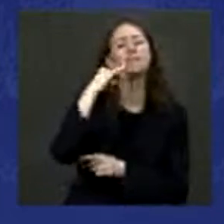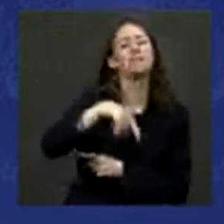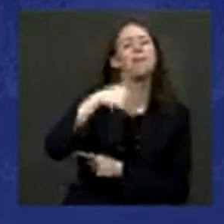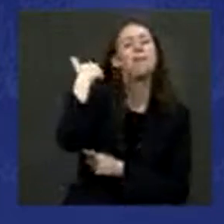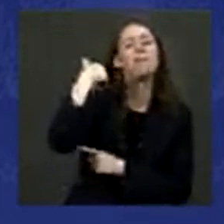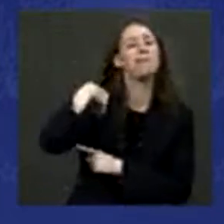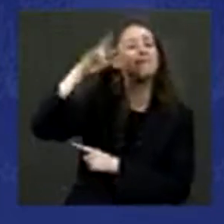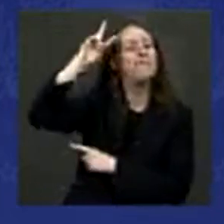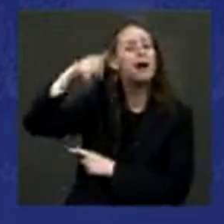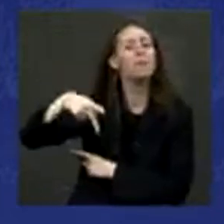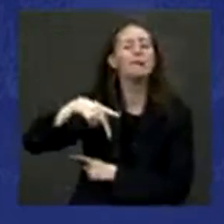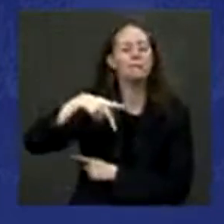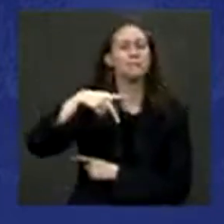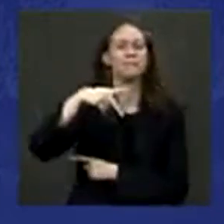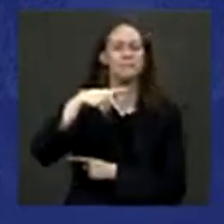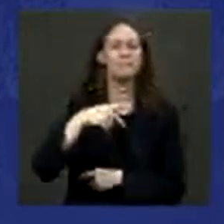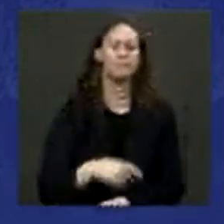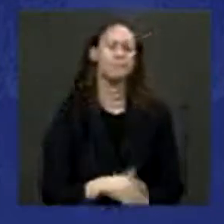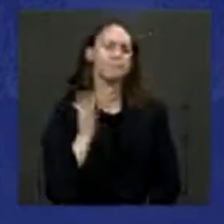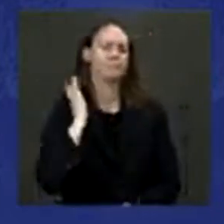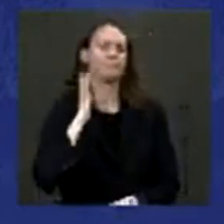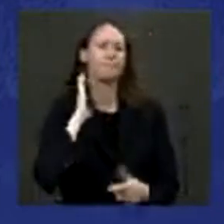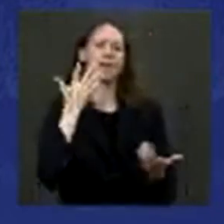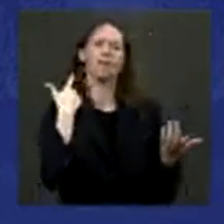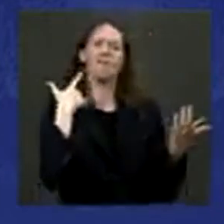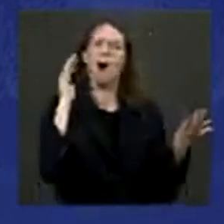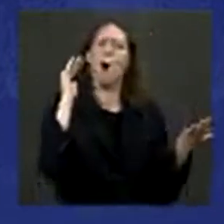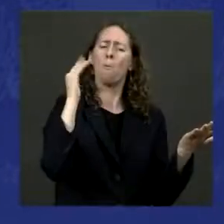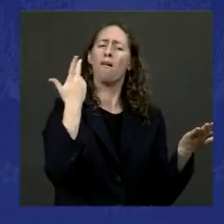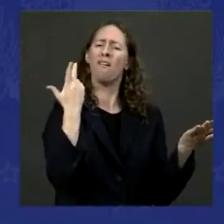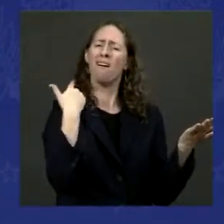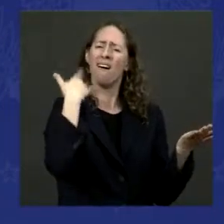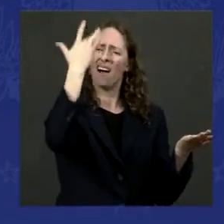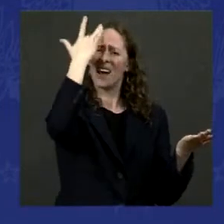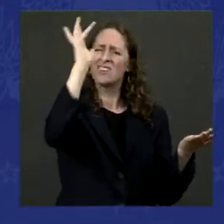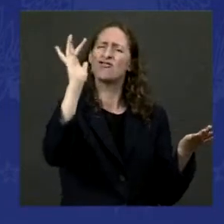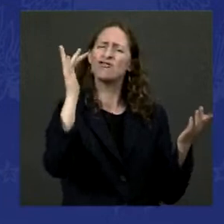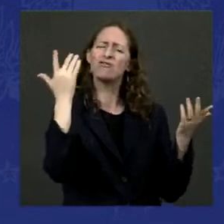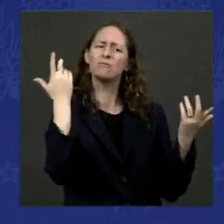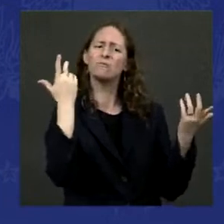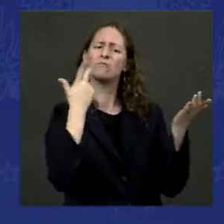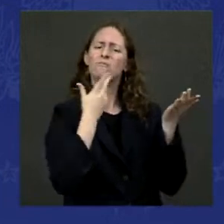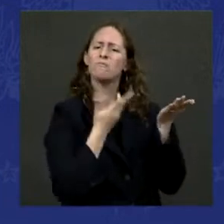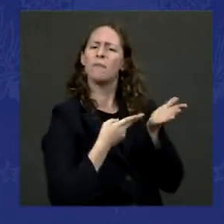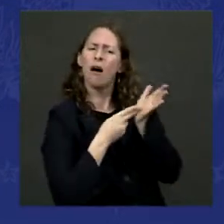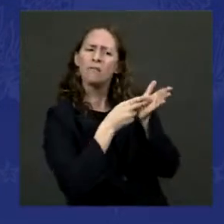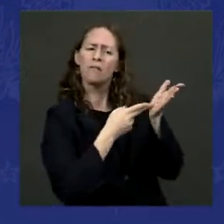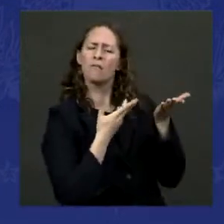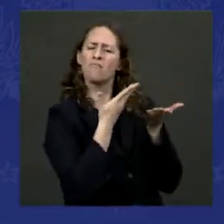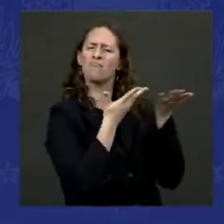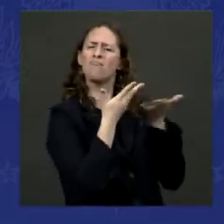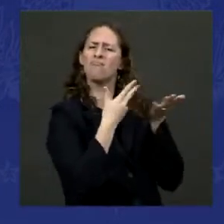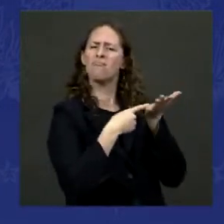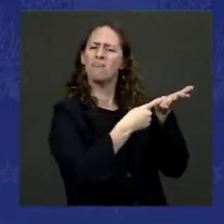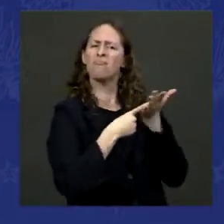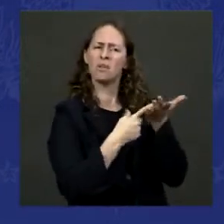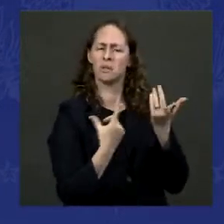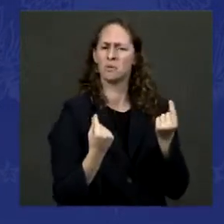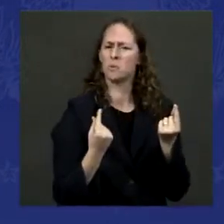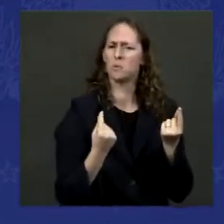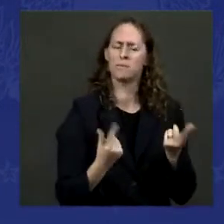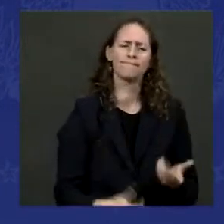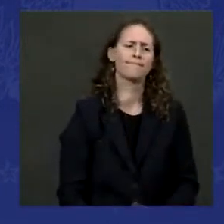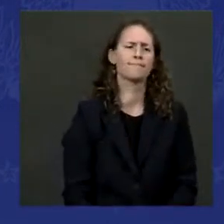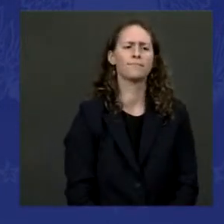have some intelligent and honest conversation about what he's proposing. And I think the easiest way to